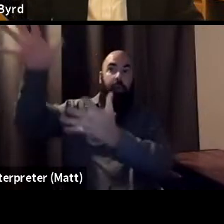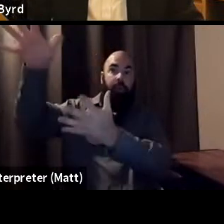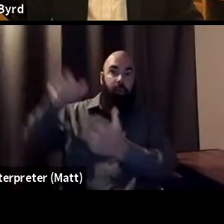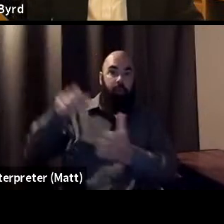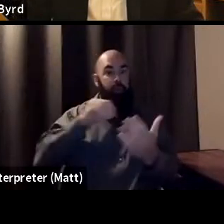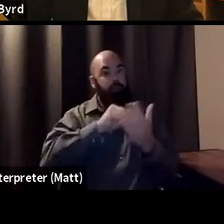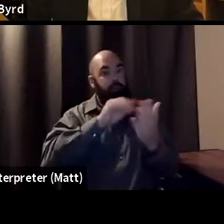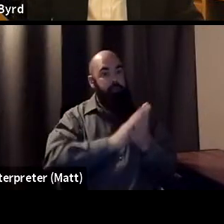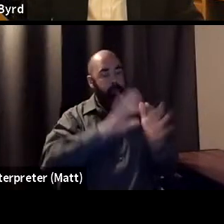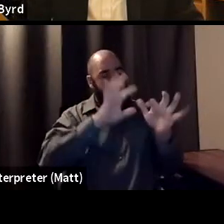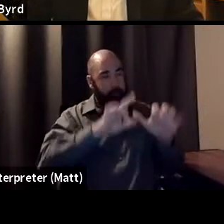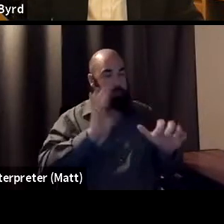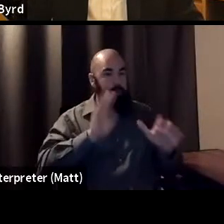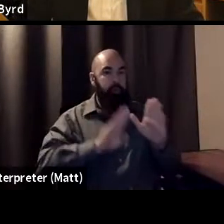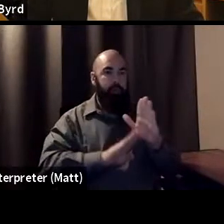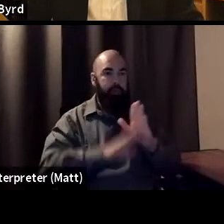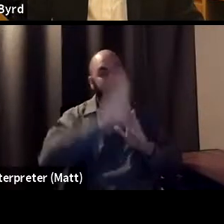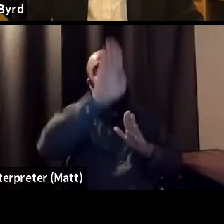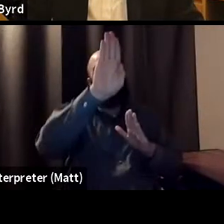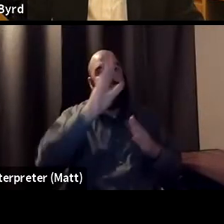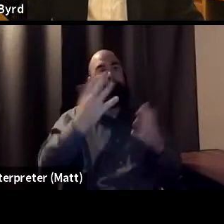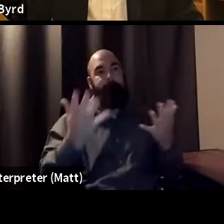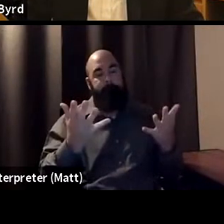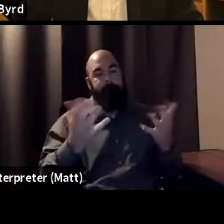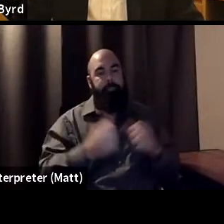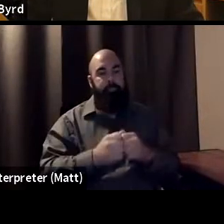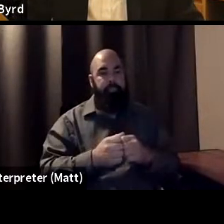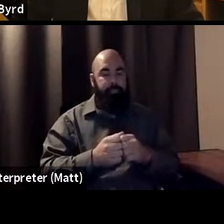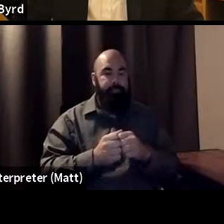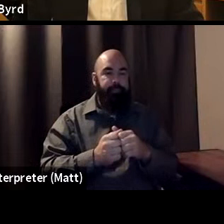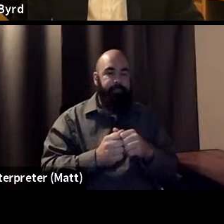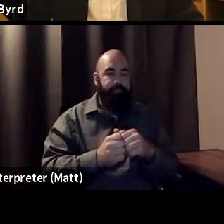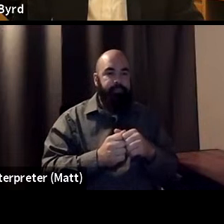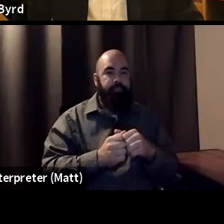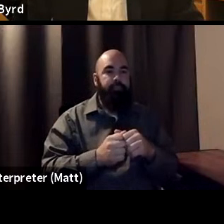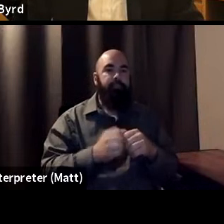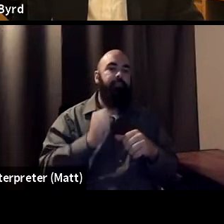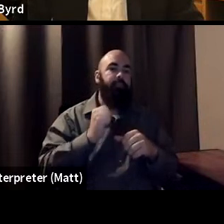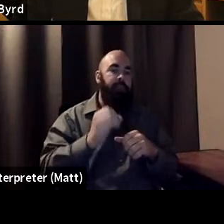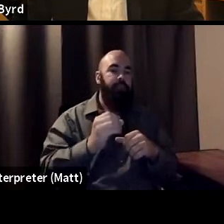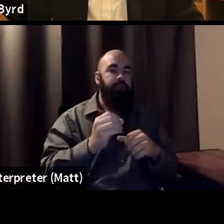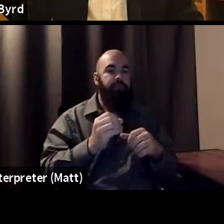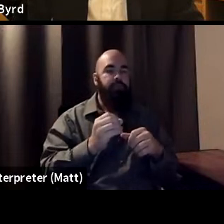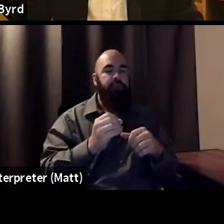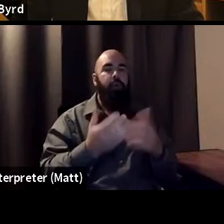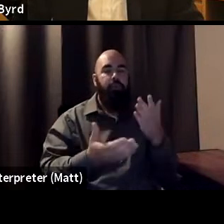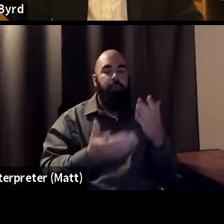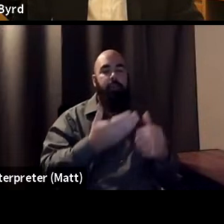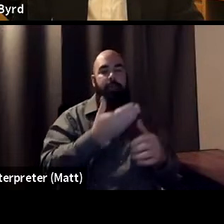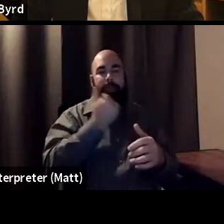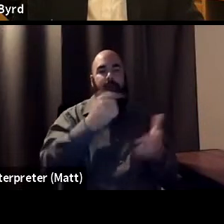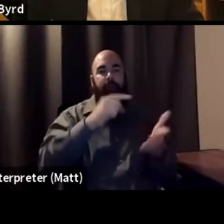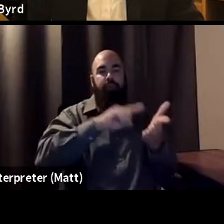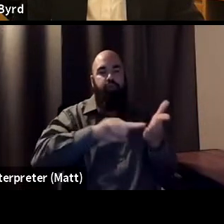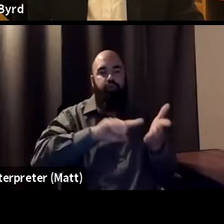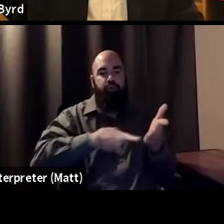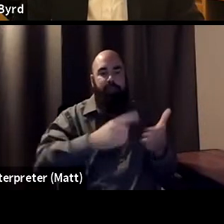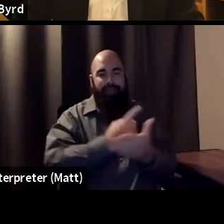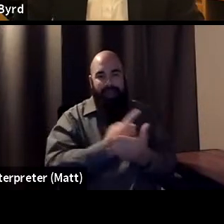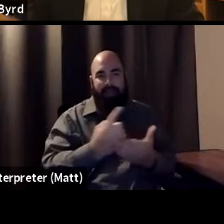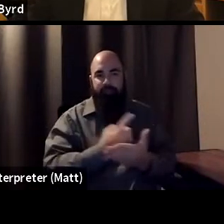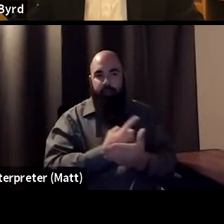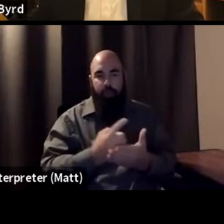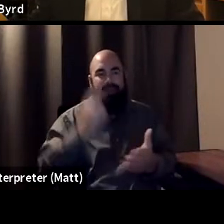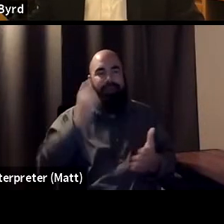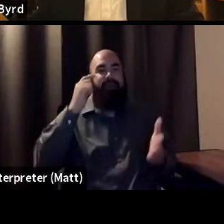low numbers. Okay, so please look at it the way that I've presented it, and these will be made available